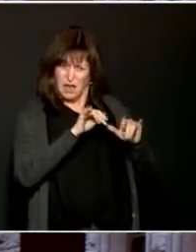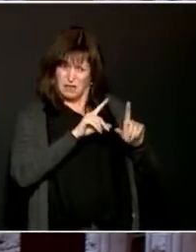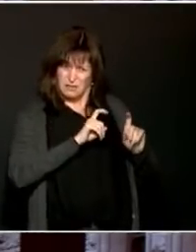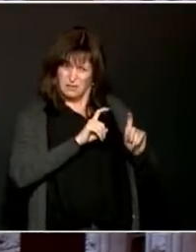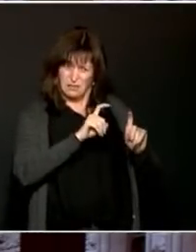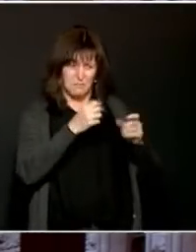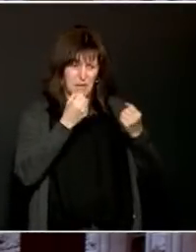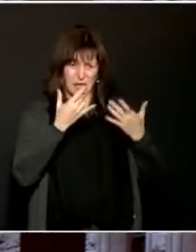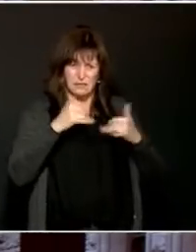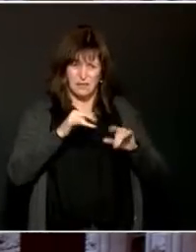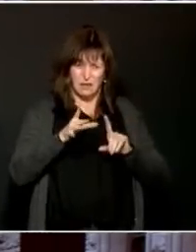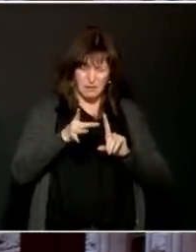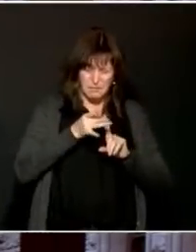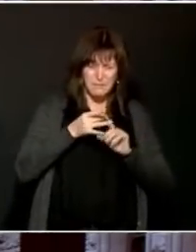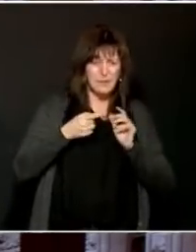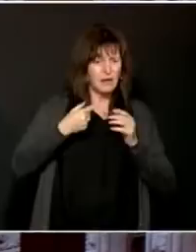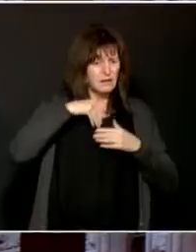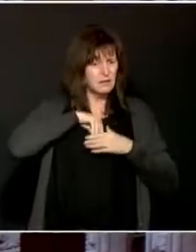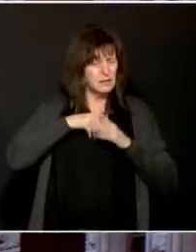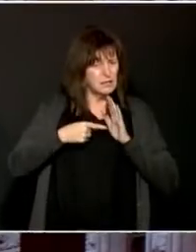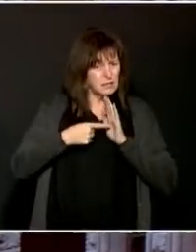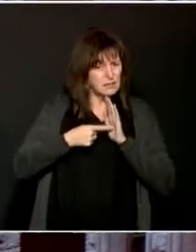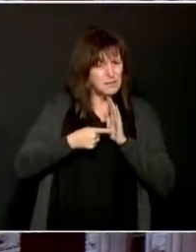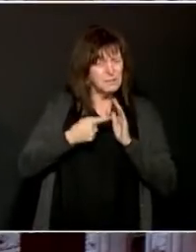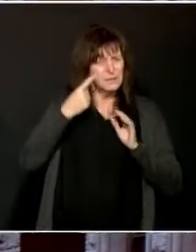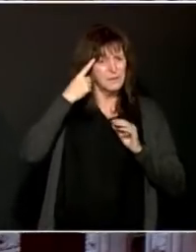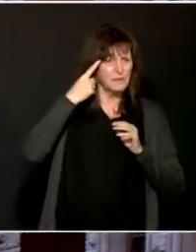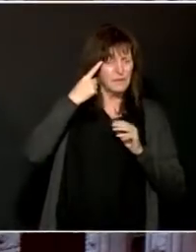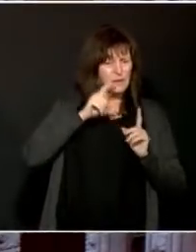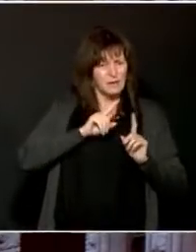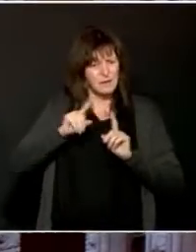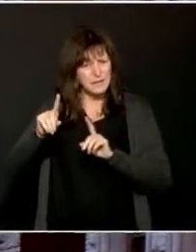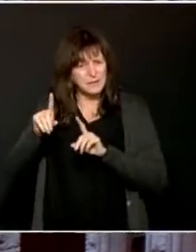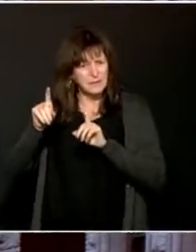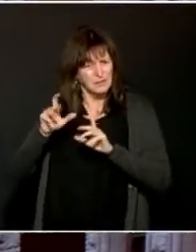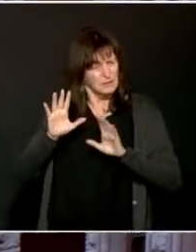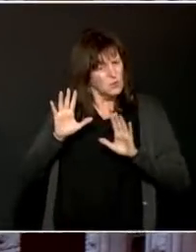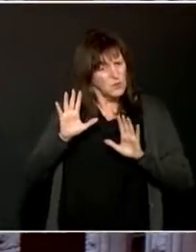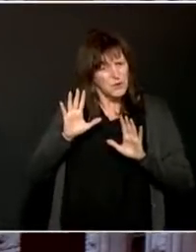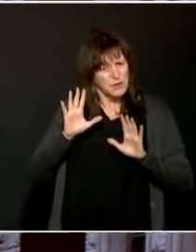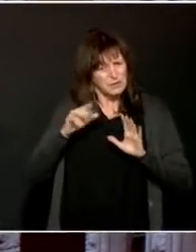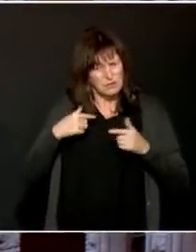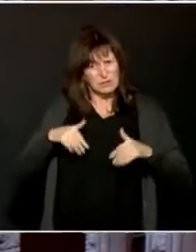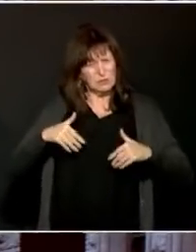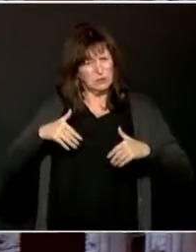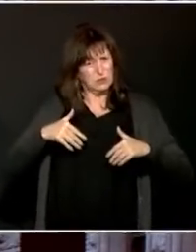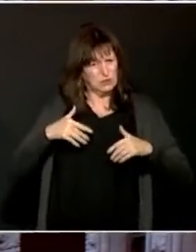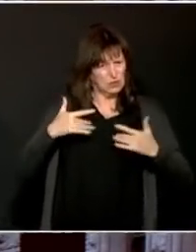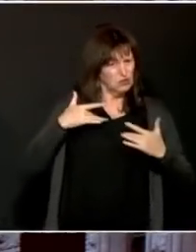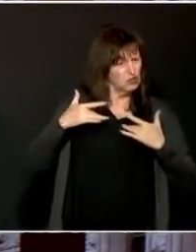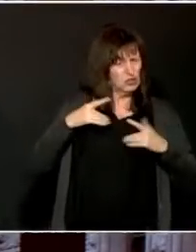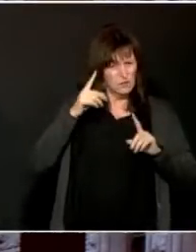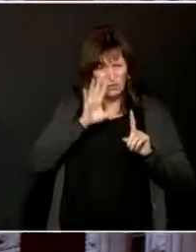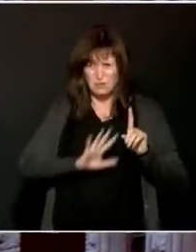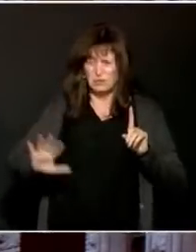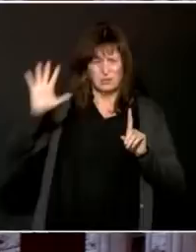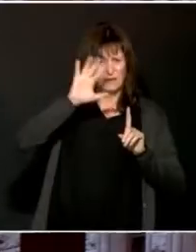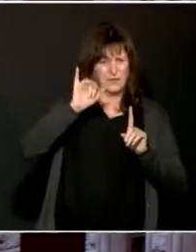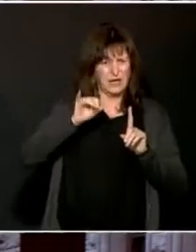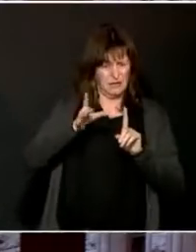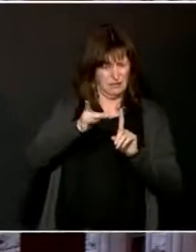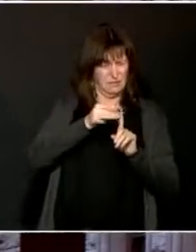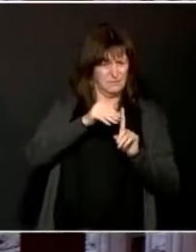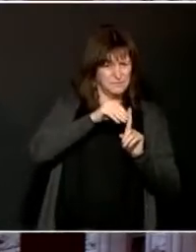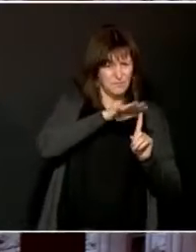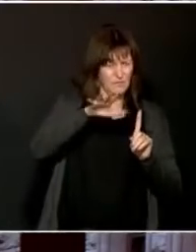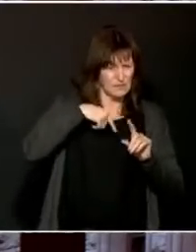is a challenge to us across the whole sector as we deal with the case contact management. Outbreak controls, we're getting more and more outbreaks, dealing